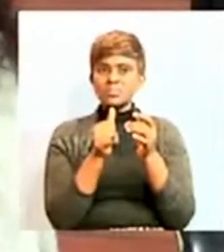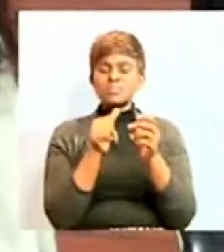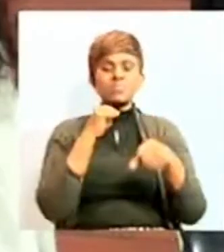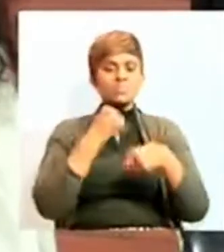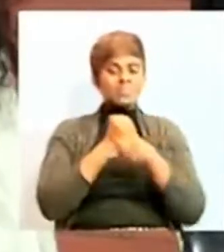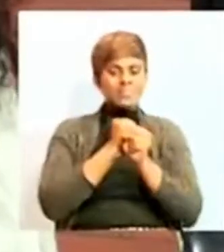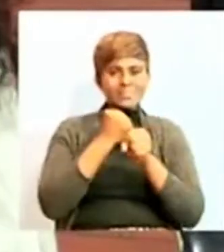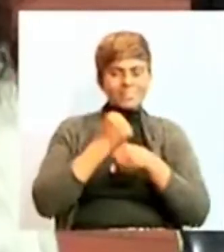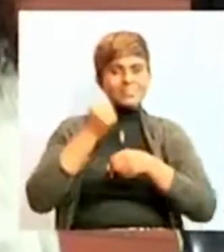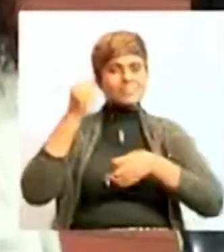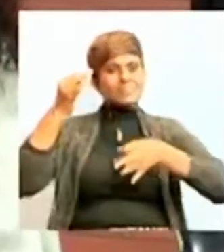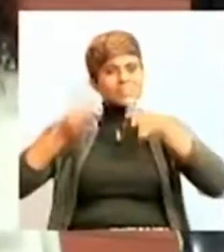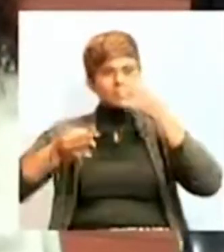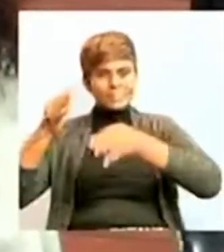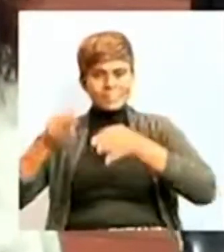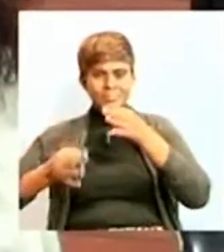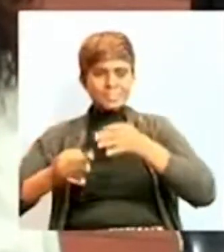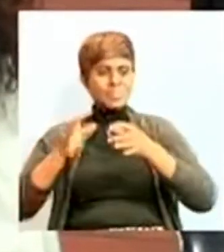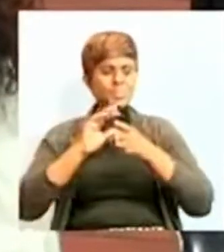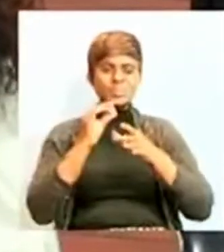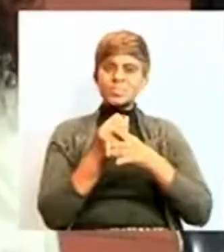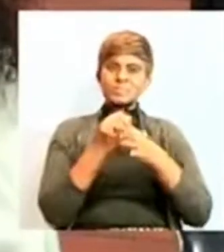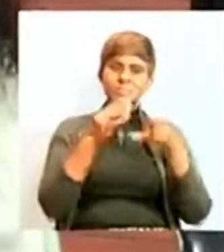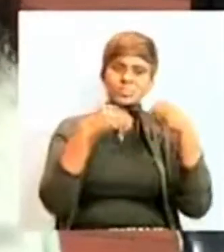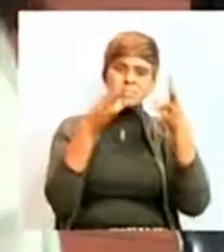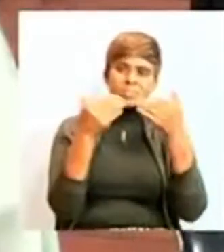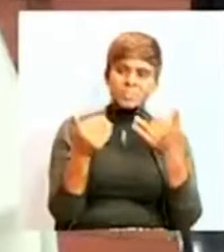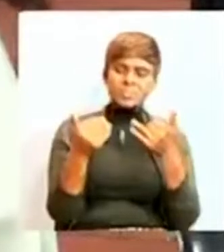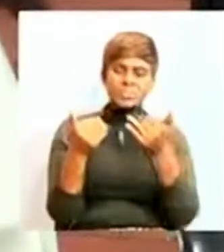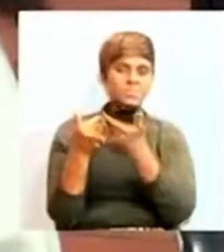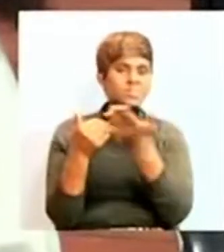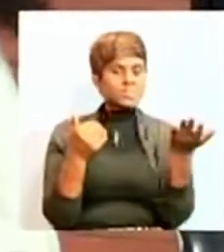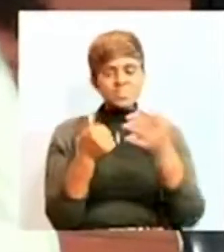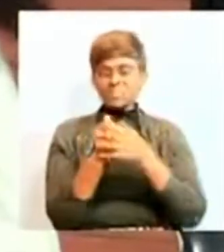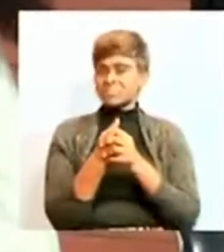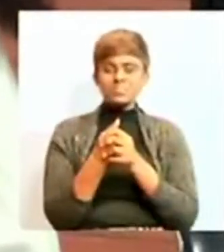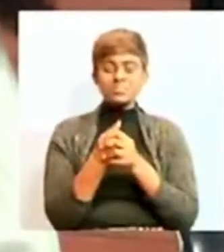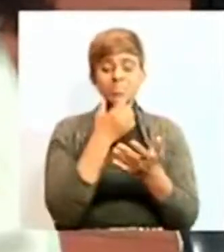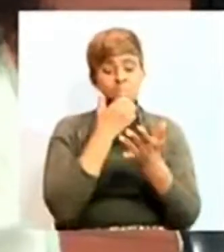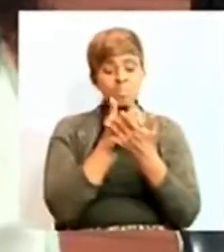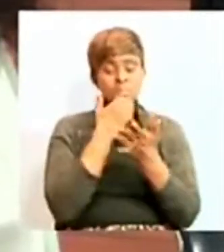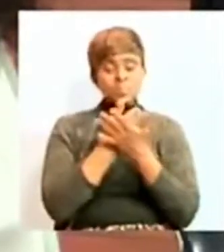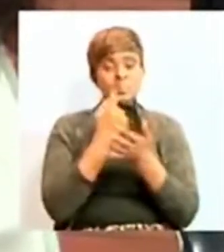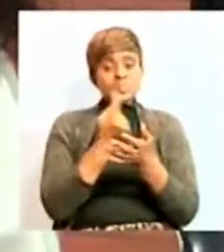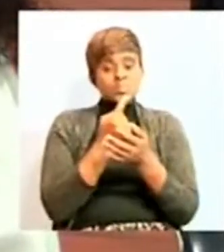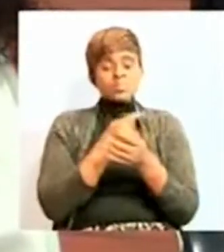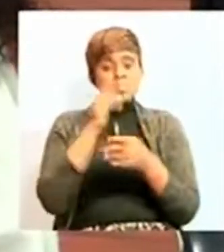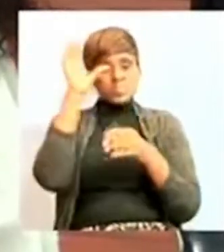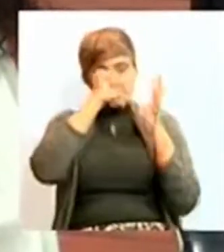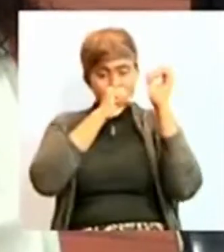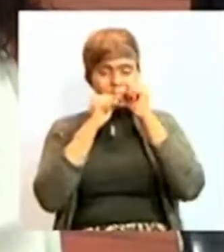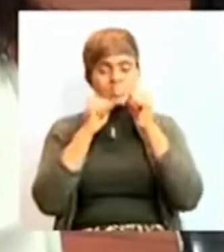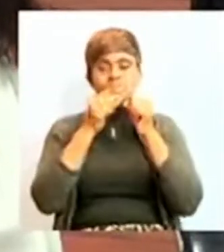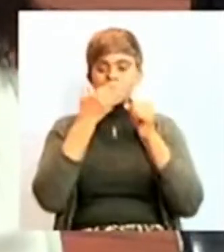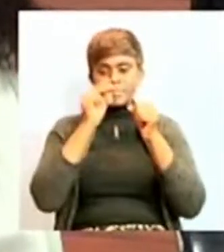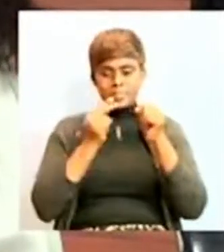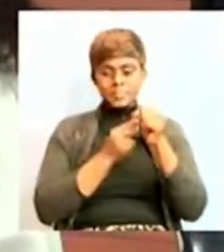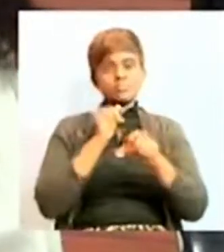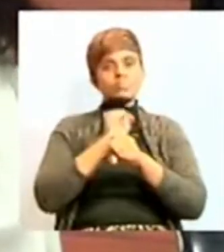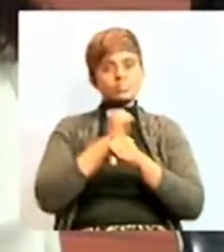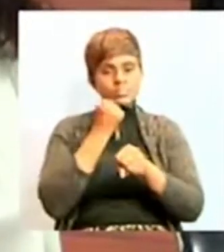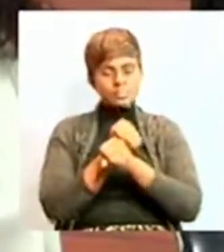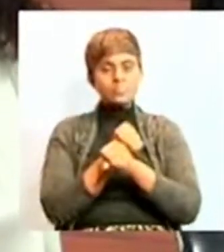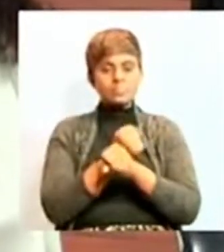making judgment or being given evidence based on assumption. Let us be